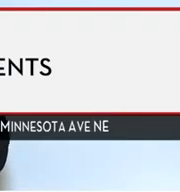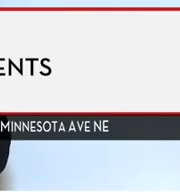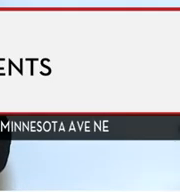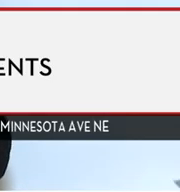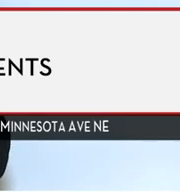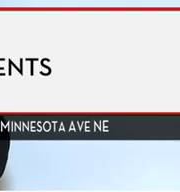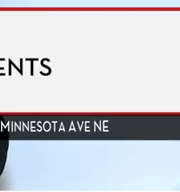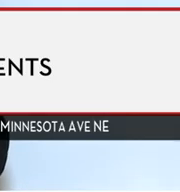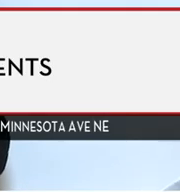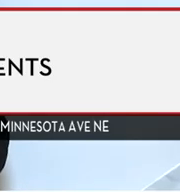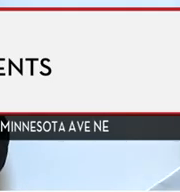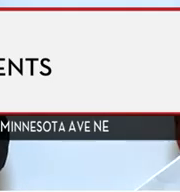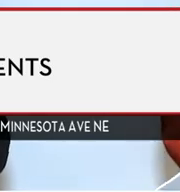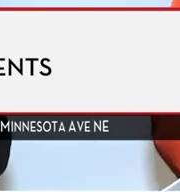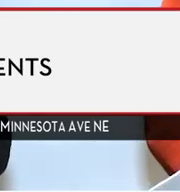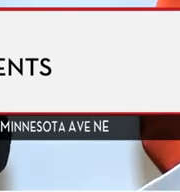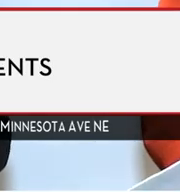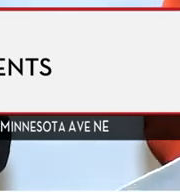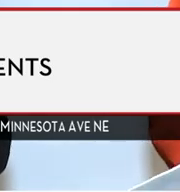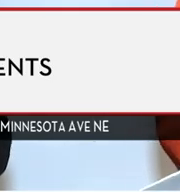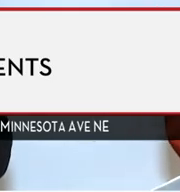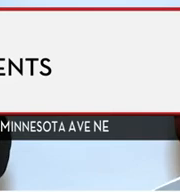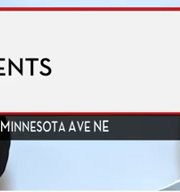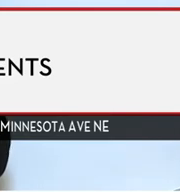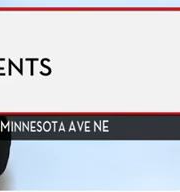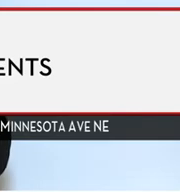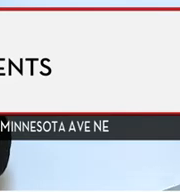Good morning, Mayor Bowser,